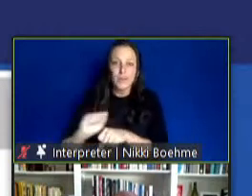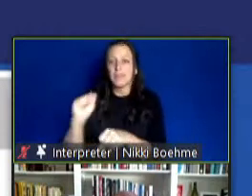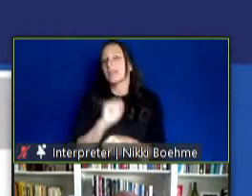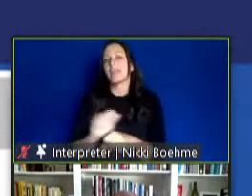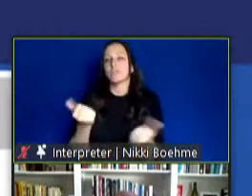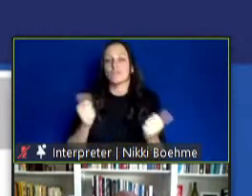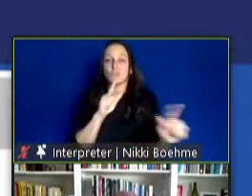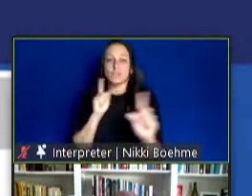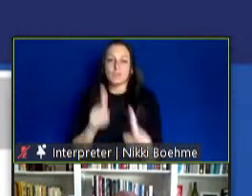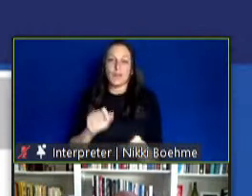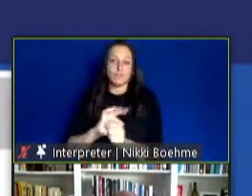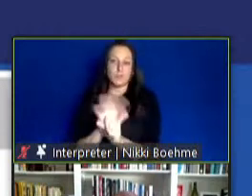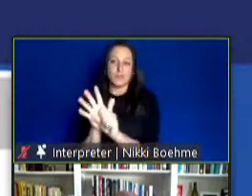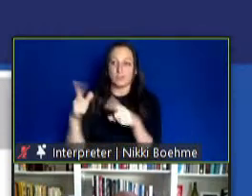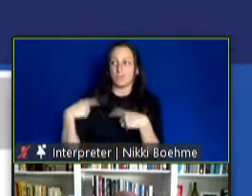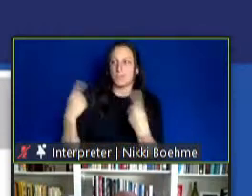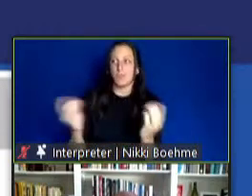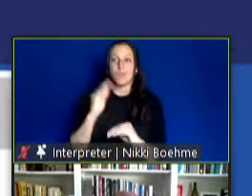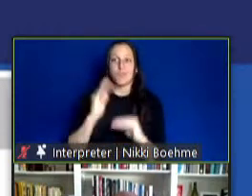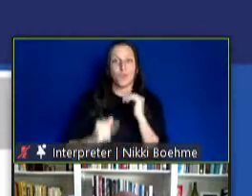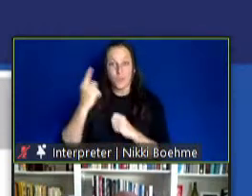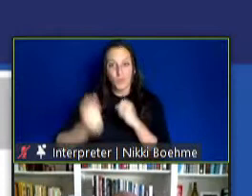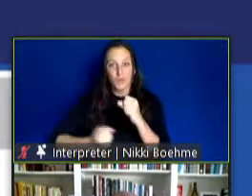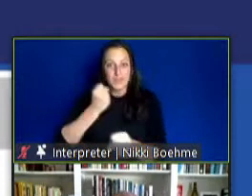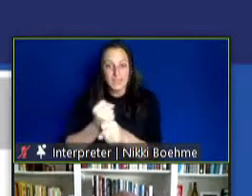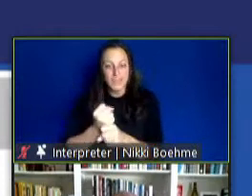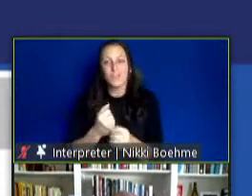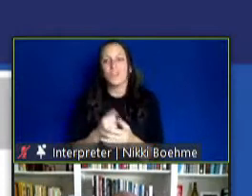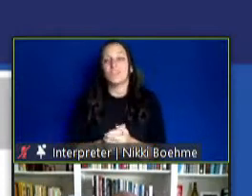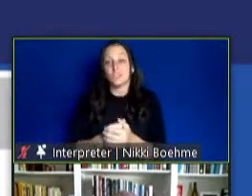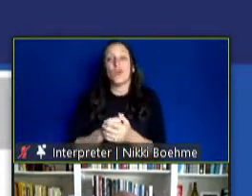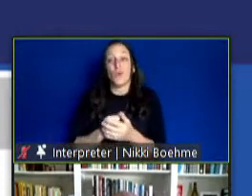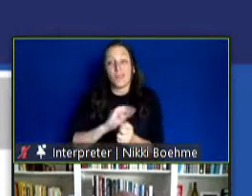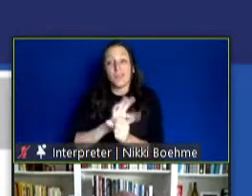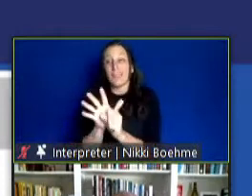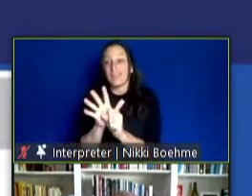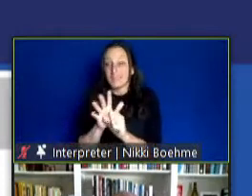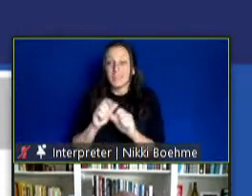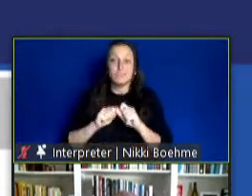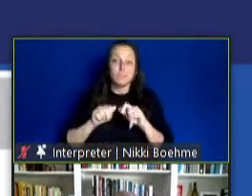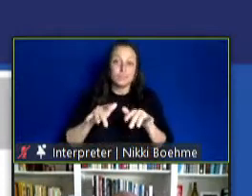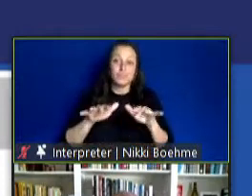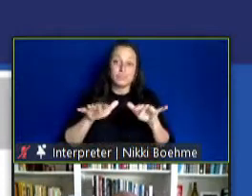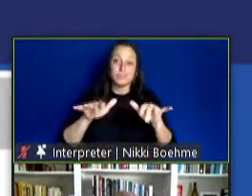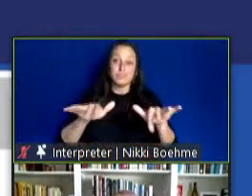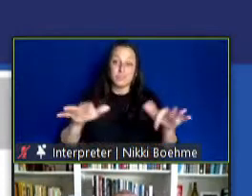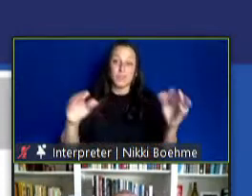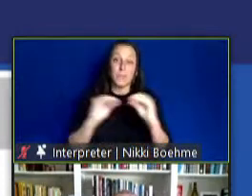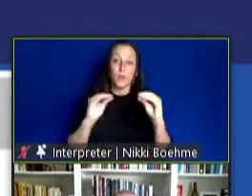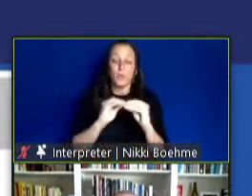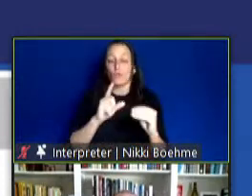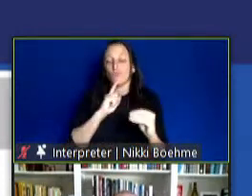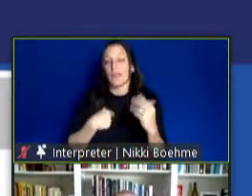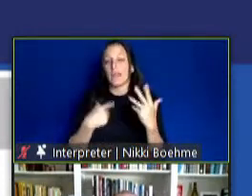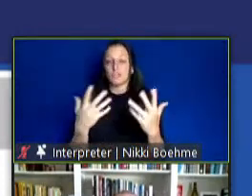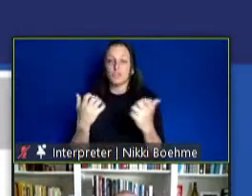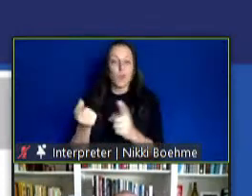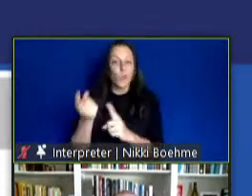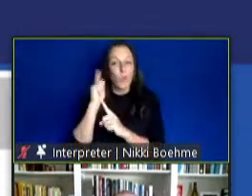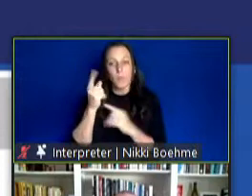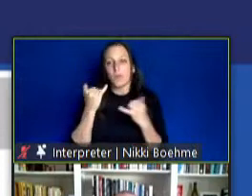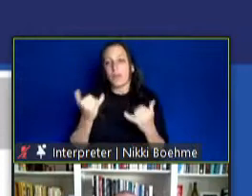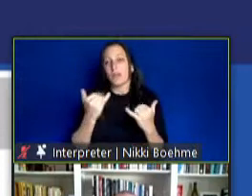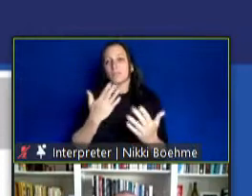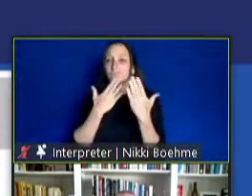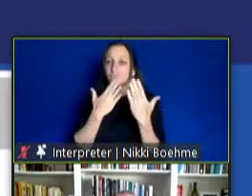pandemic for well over a year now. And as cases continue to rise, I really do just want to take a moment to